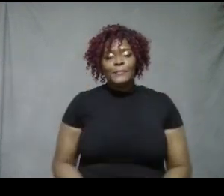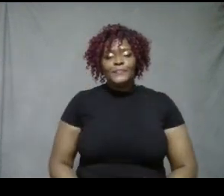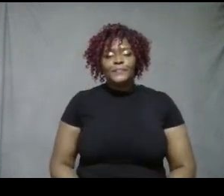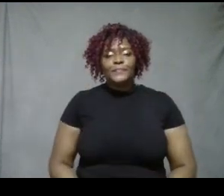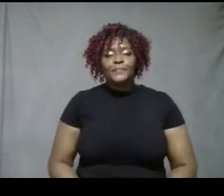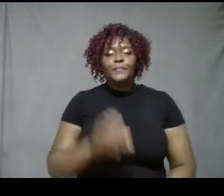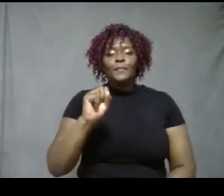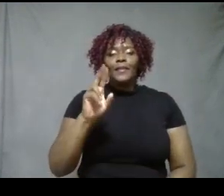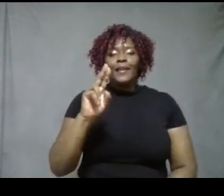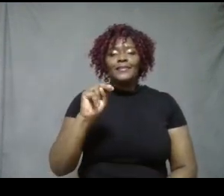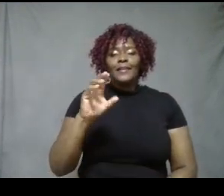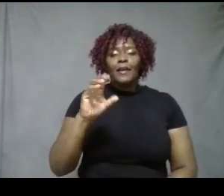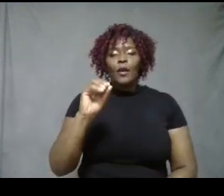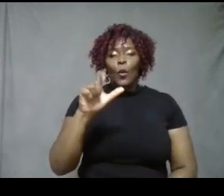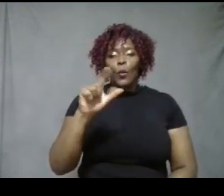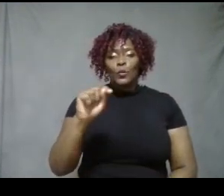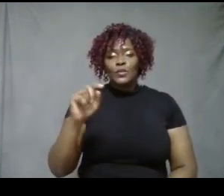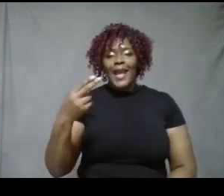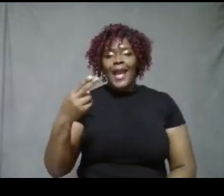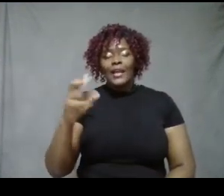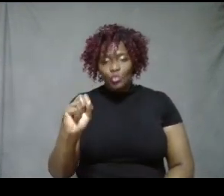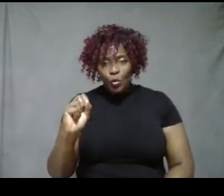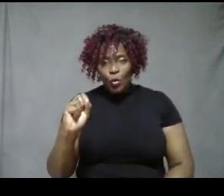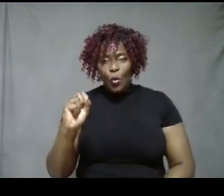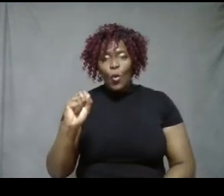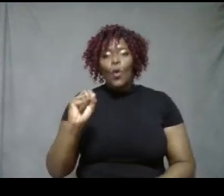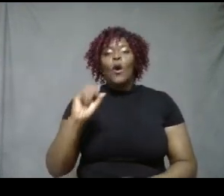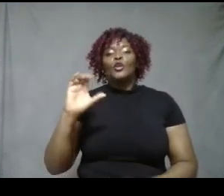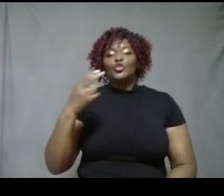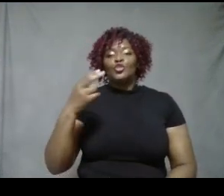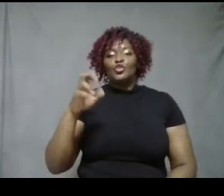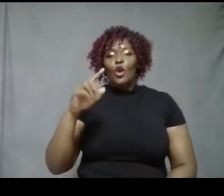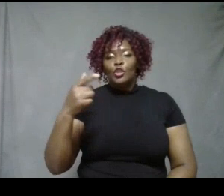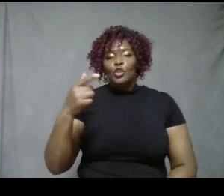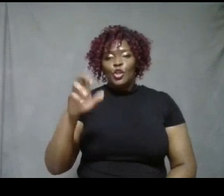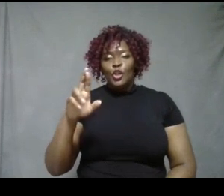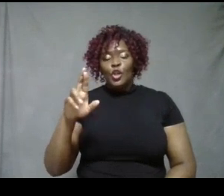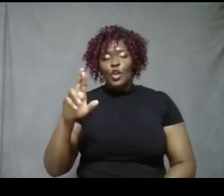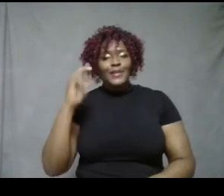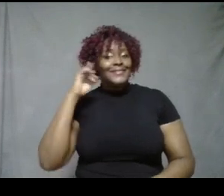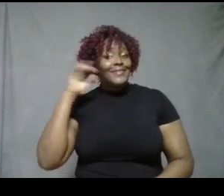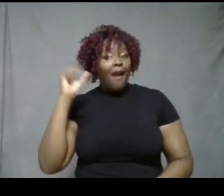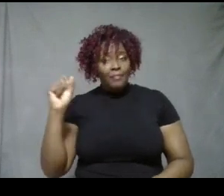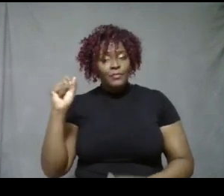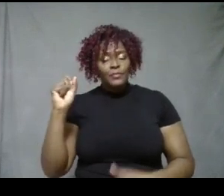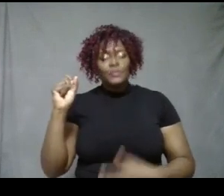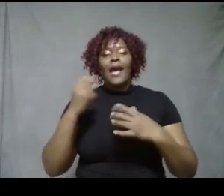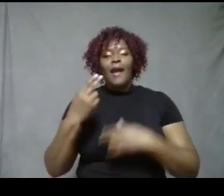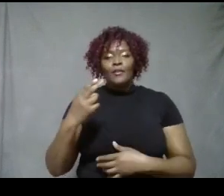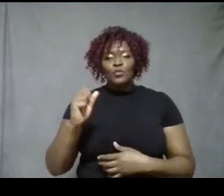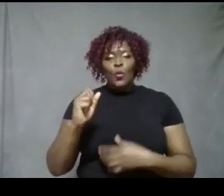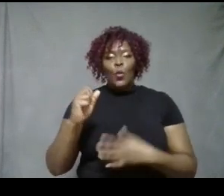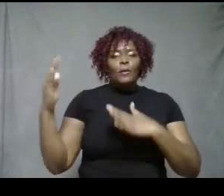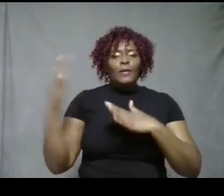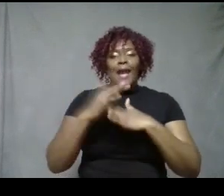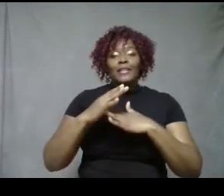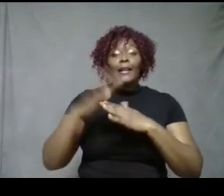Suncoast High School Charger Sonic Sound Marching Band won Outstanding Musical Performance,